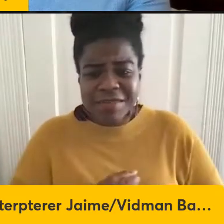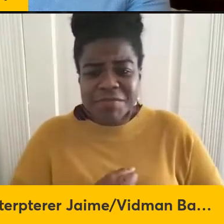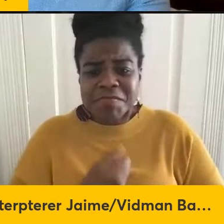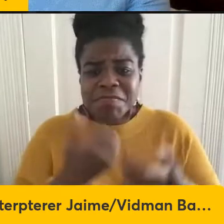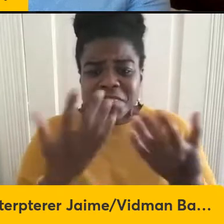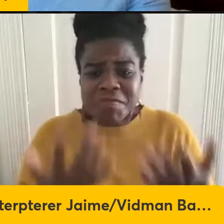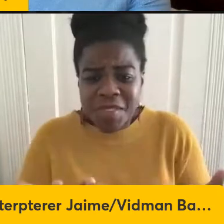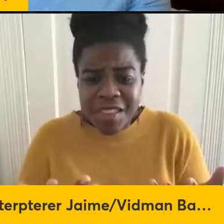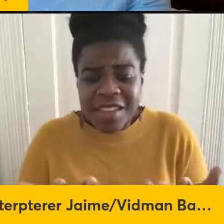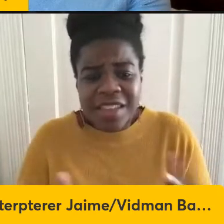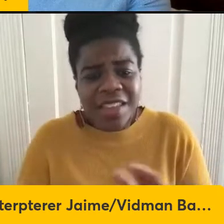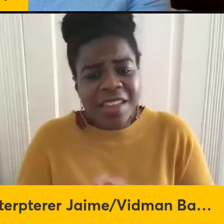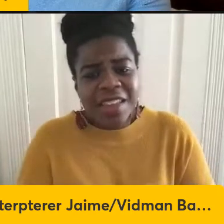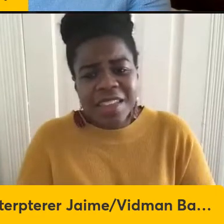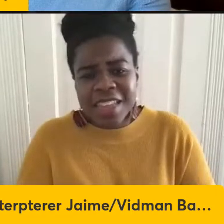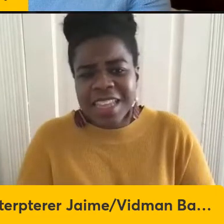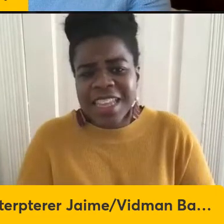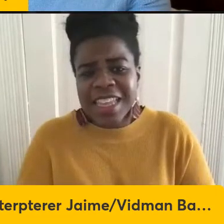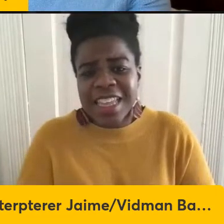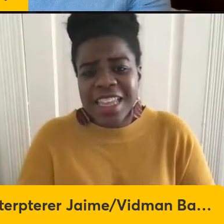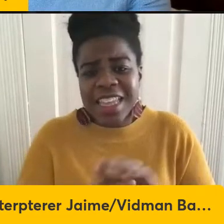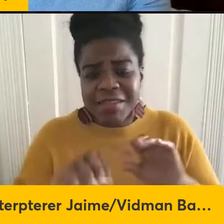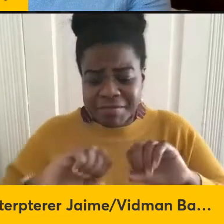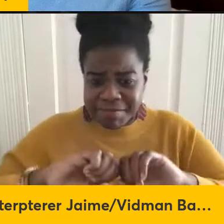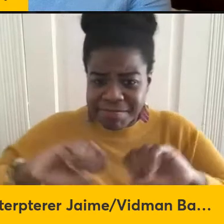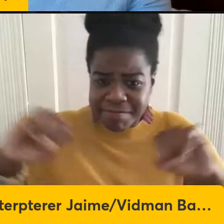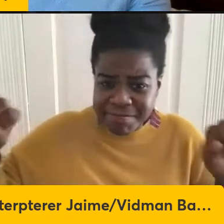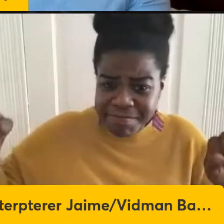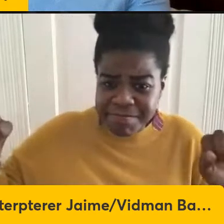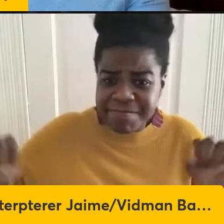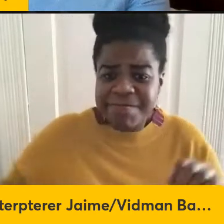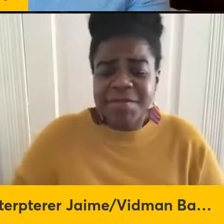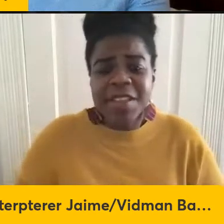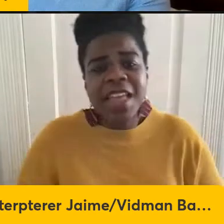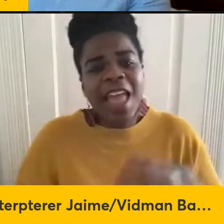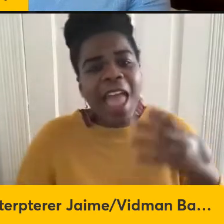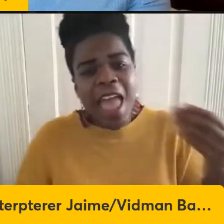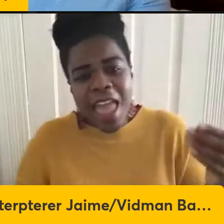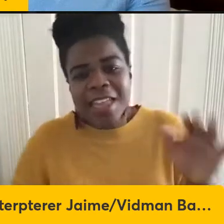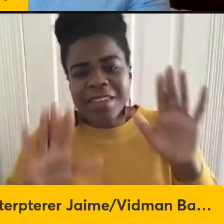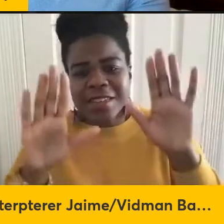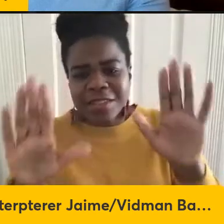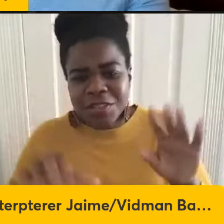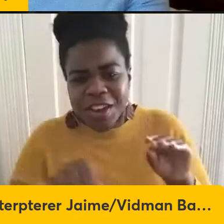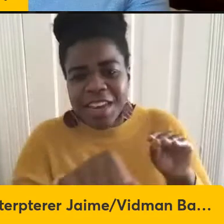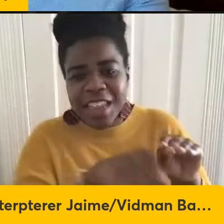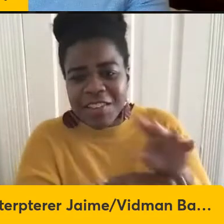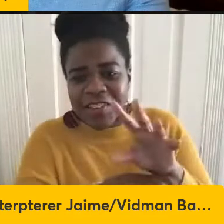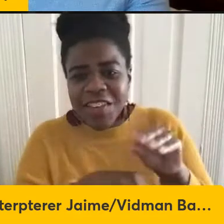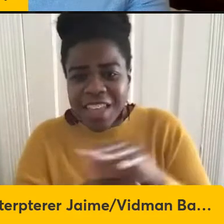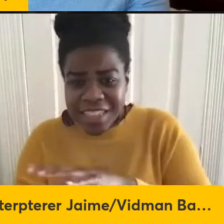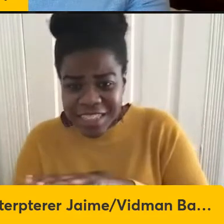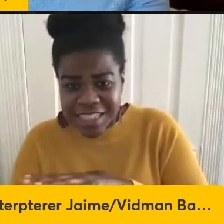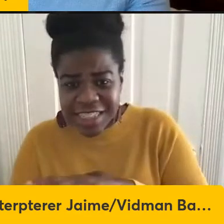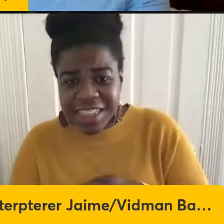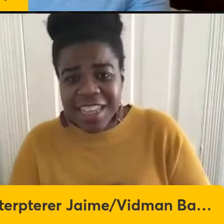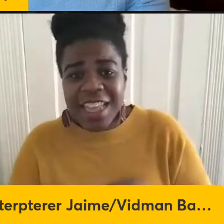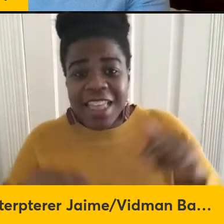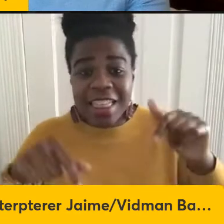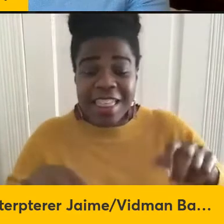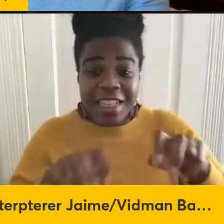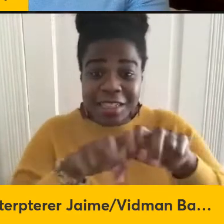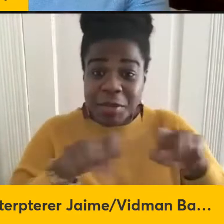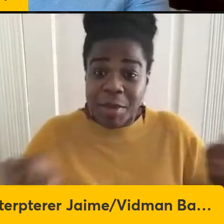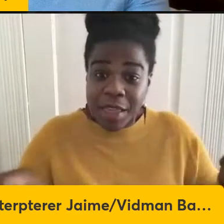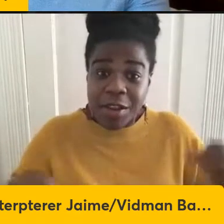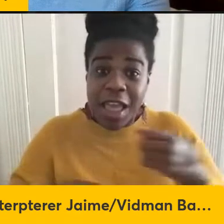great insight and just great advice. I mean, I think this panel has